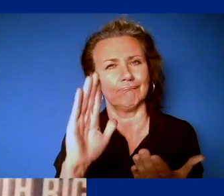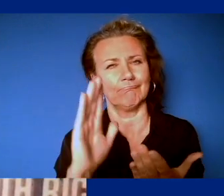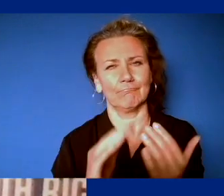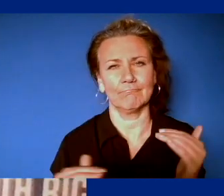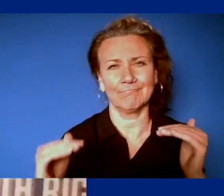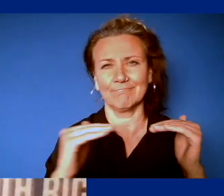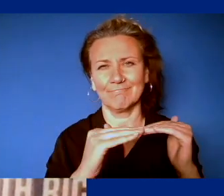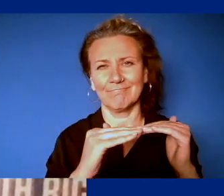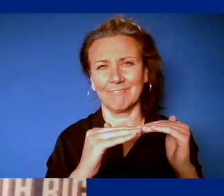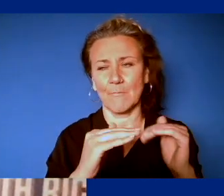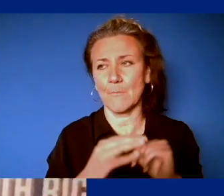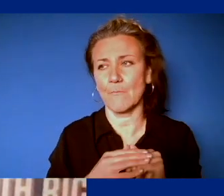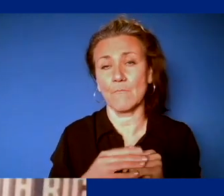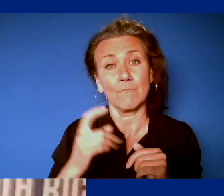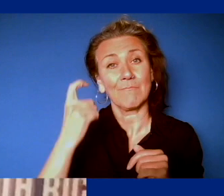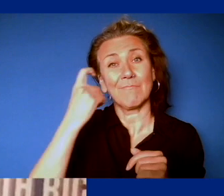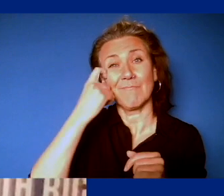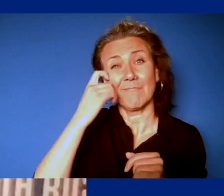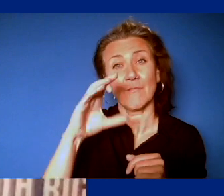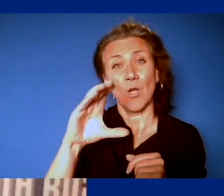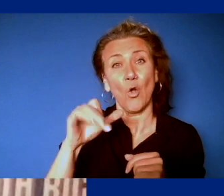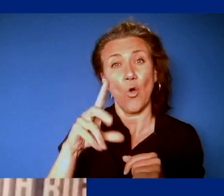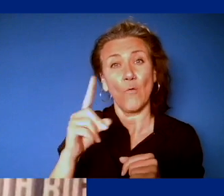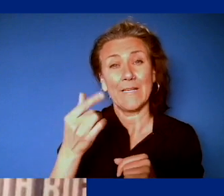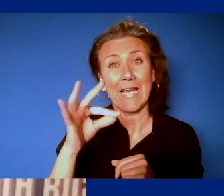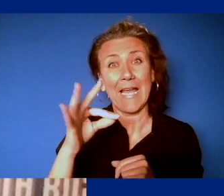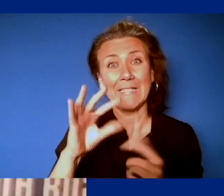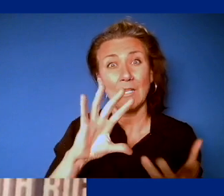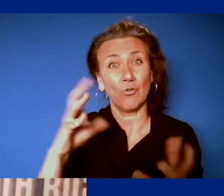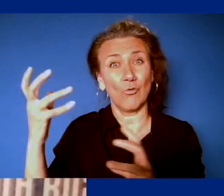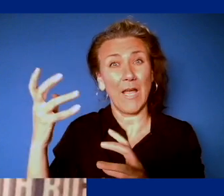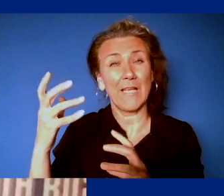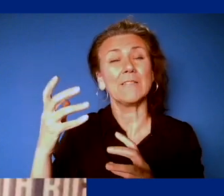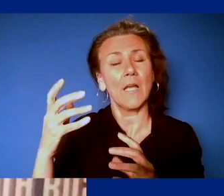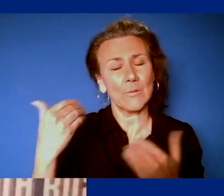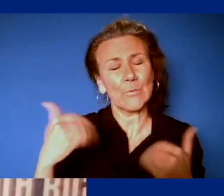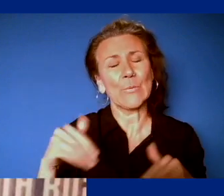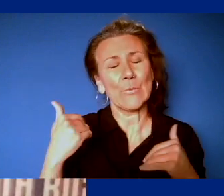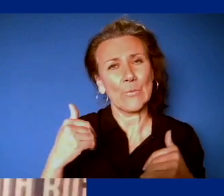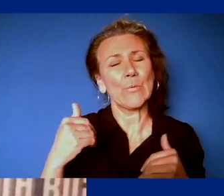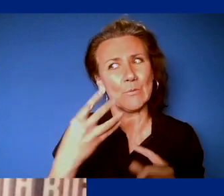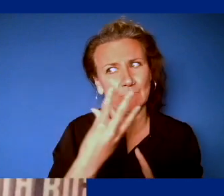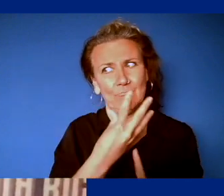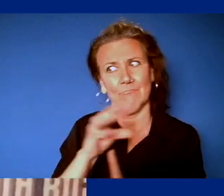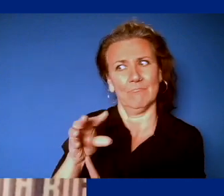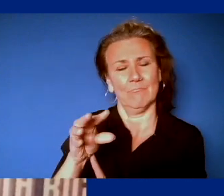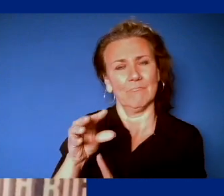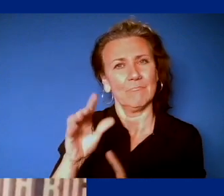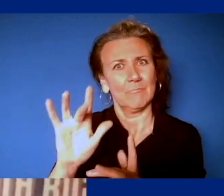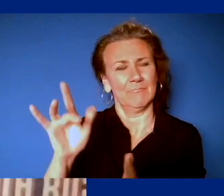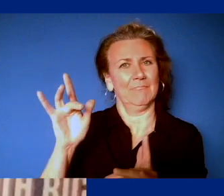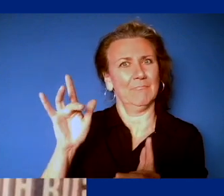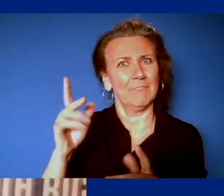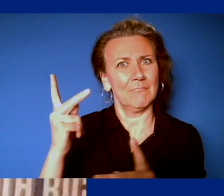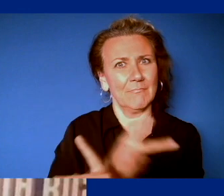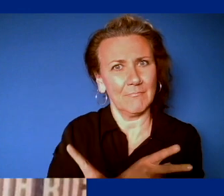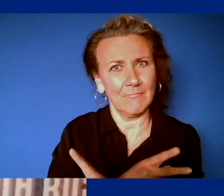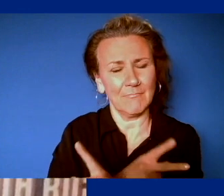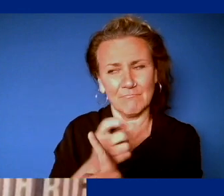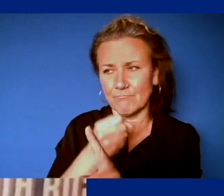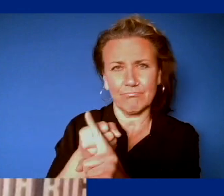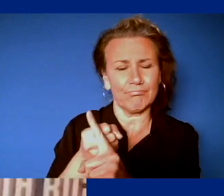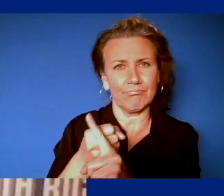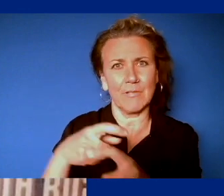critically important, particularly in light of the COVID-19 crisis. For the Latinx community was among one of